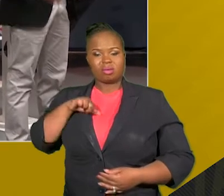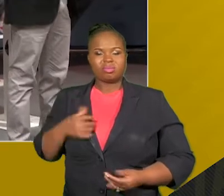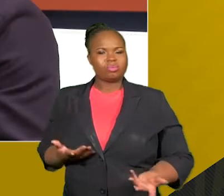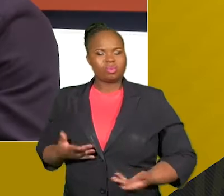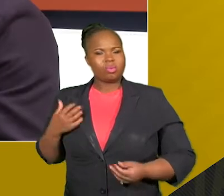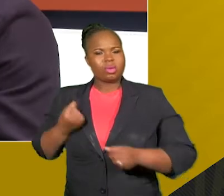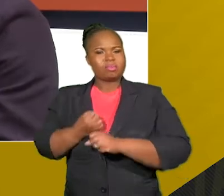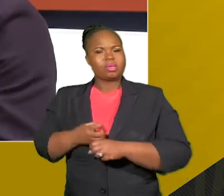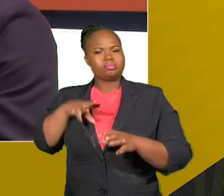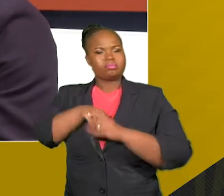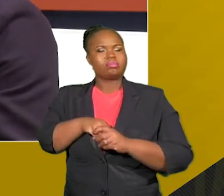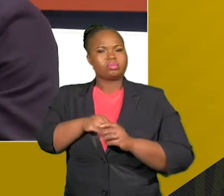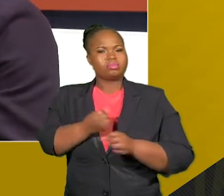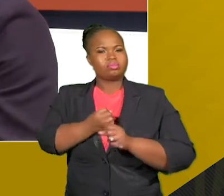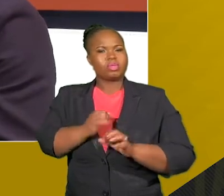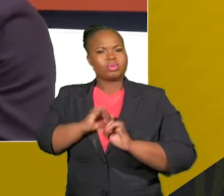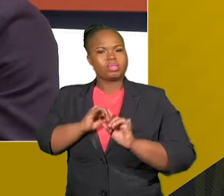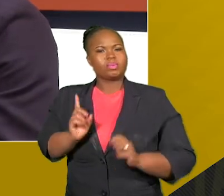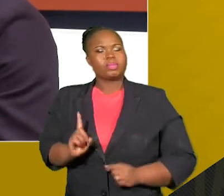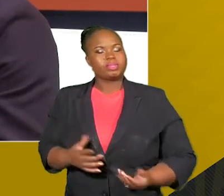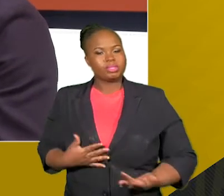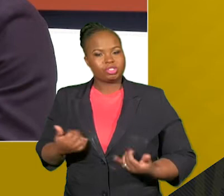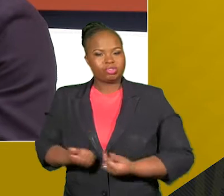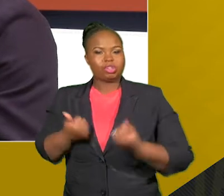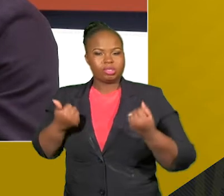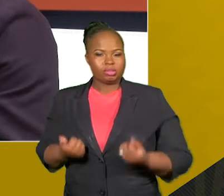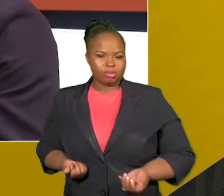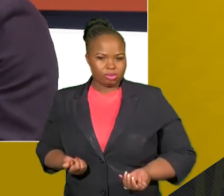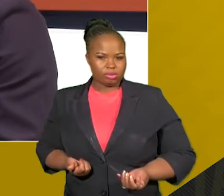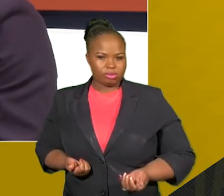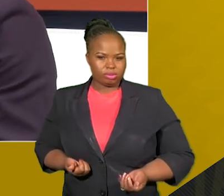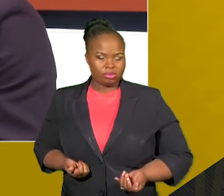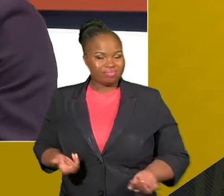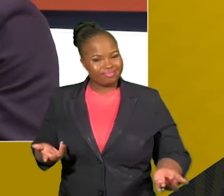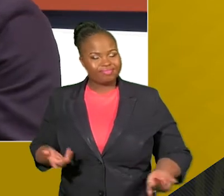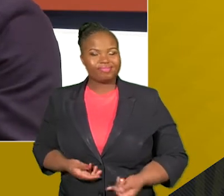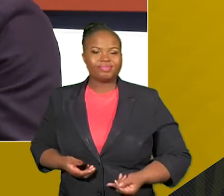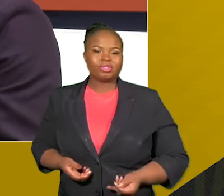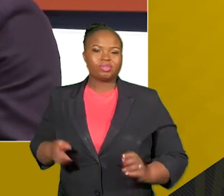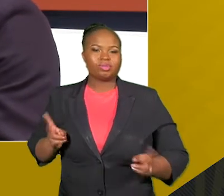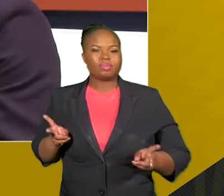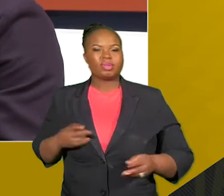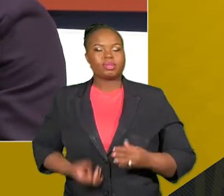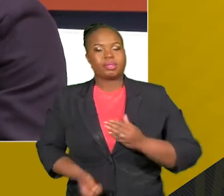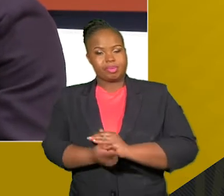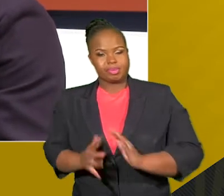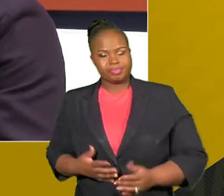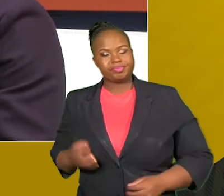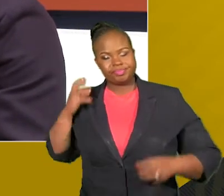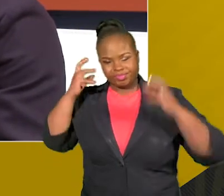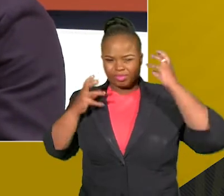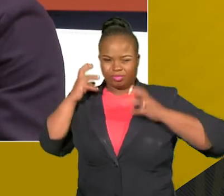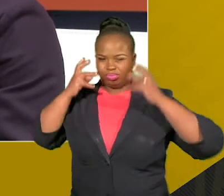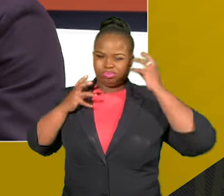IEP contribution, you know, currently in terms of challenges that are there. So what you often find with that confusion,